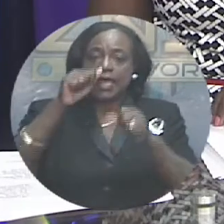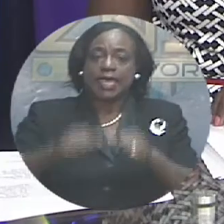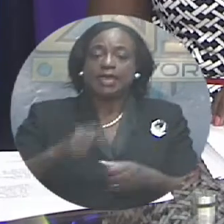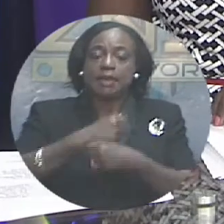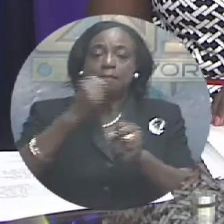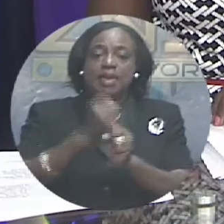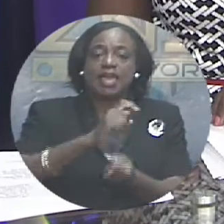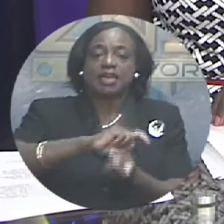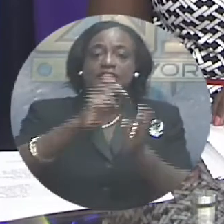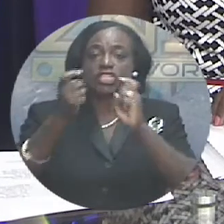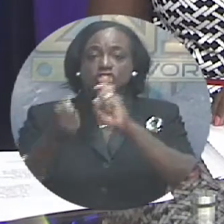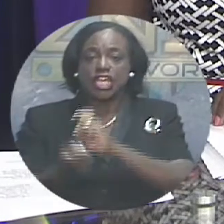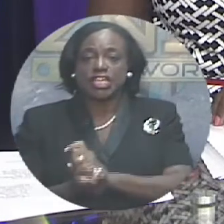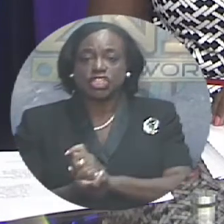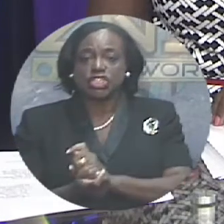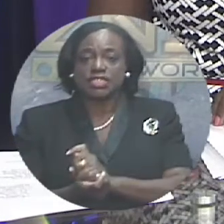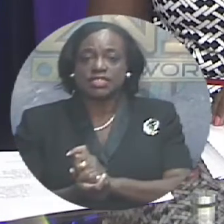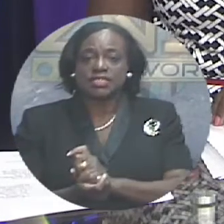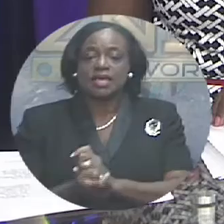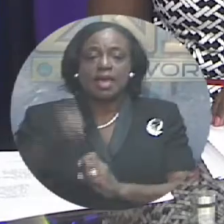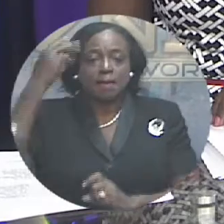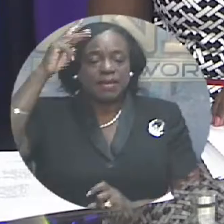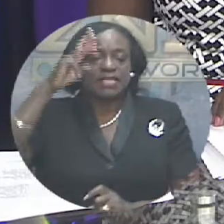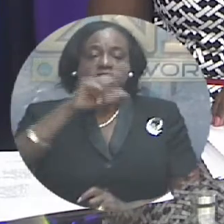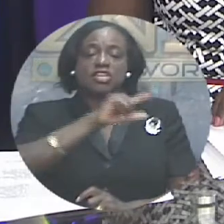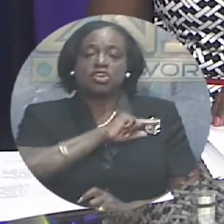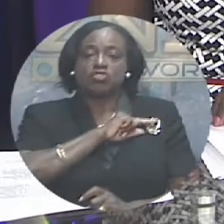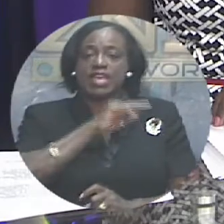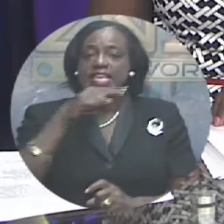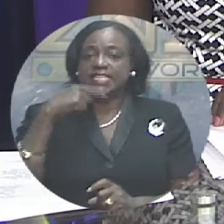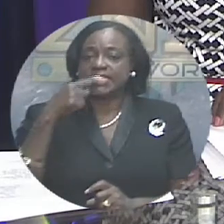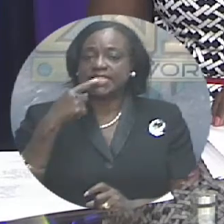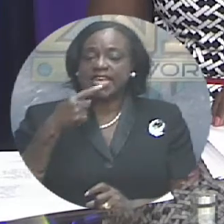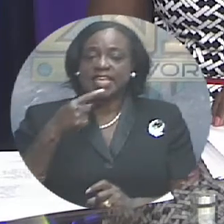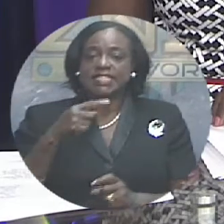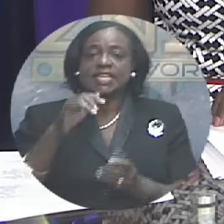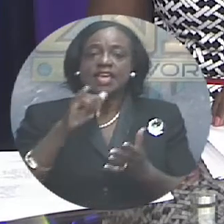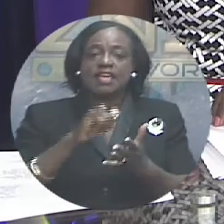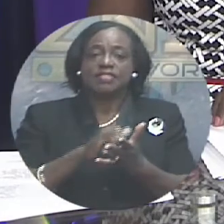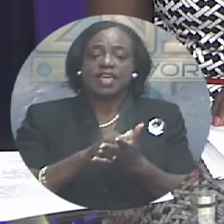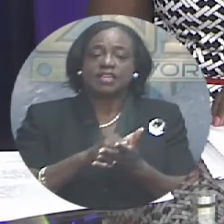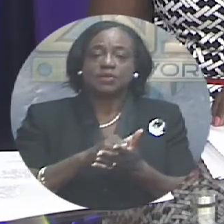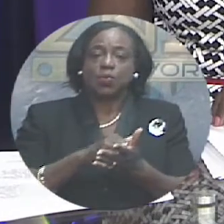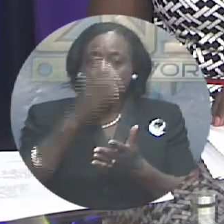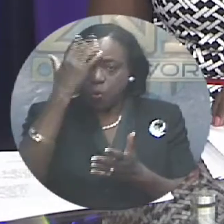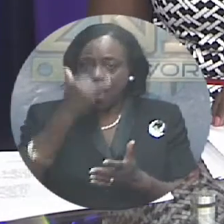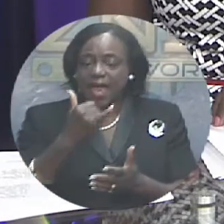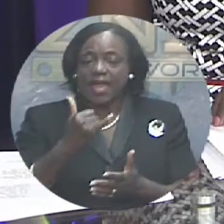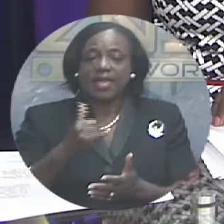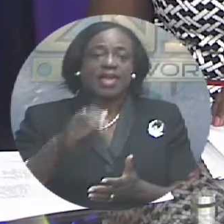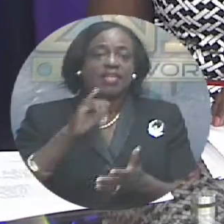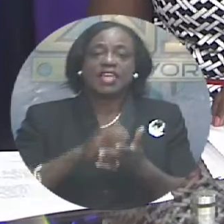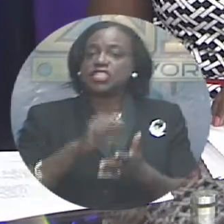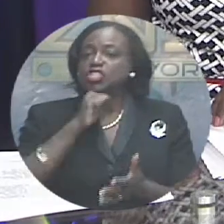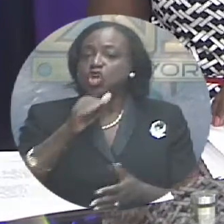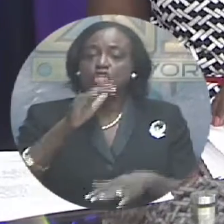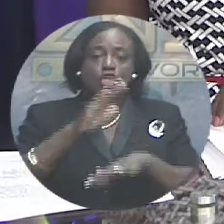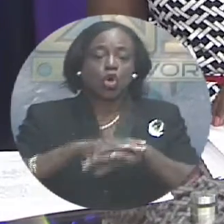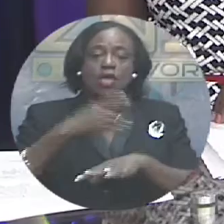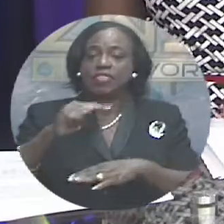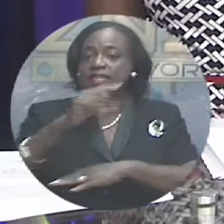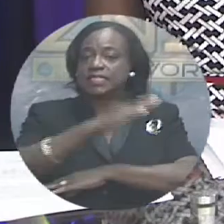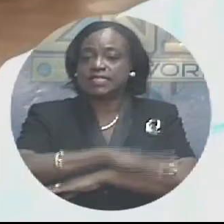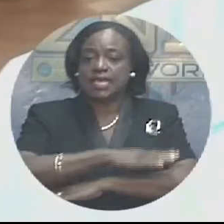already. Minister Gray pointed out in an exclusive interview with ZNS News just why that option is not on the table.